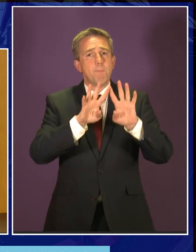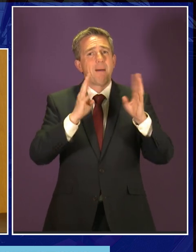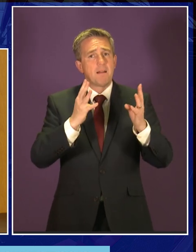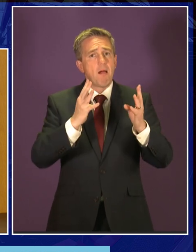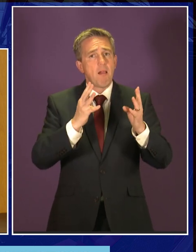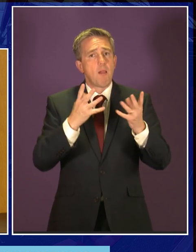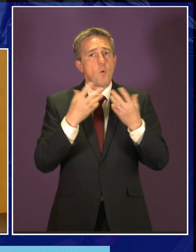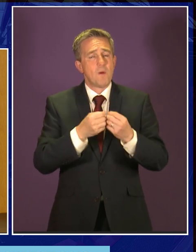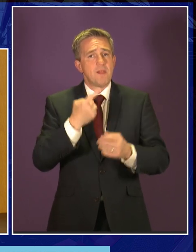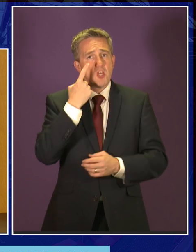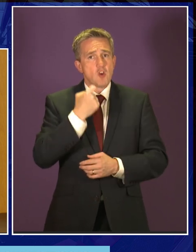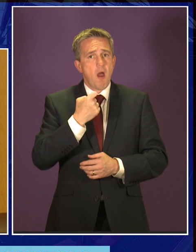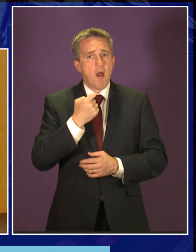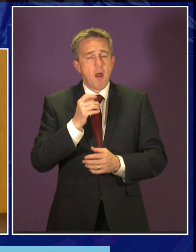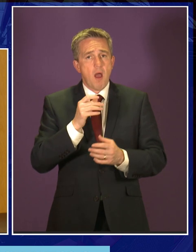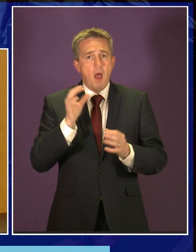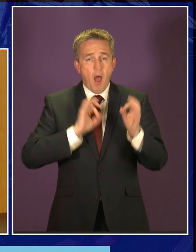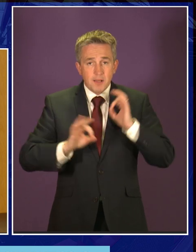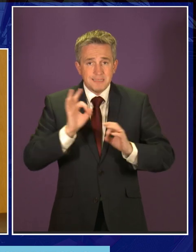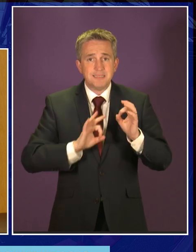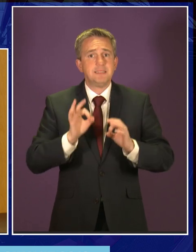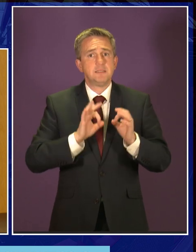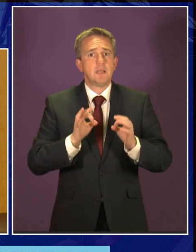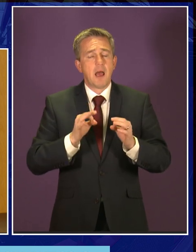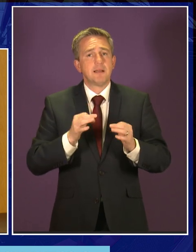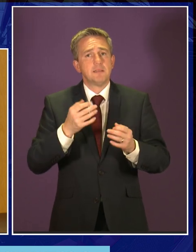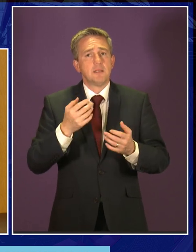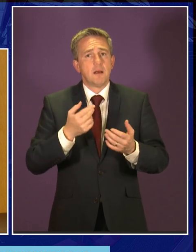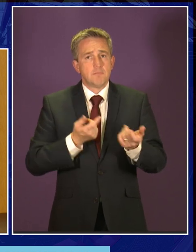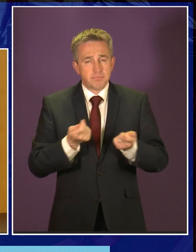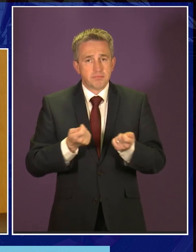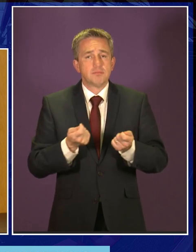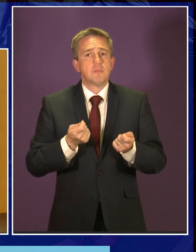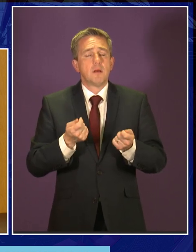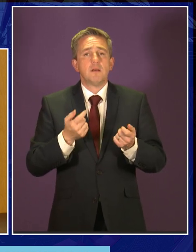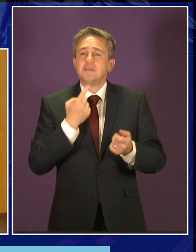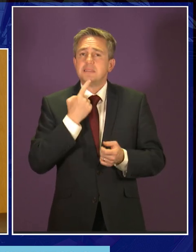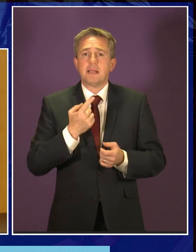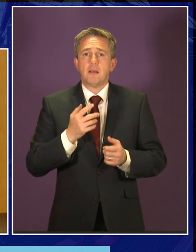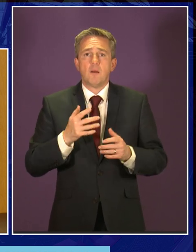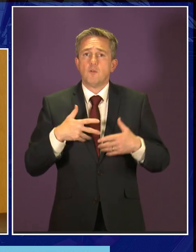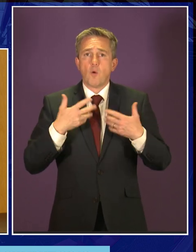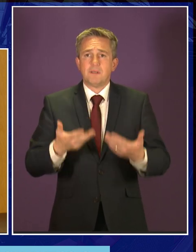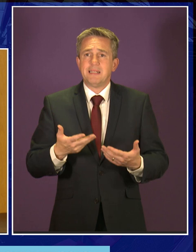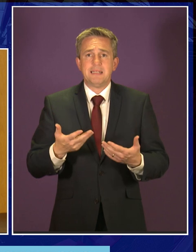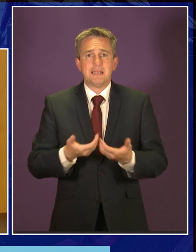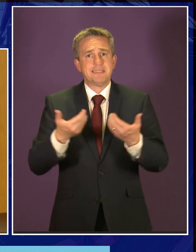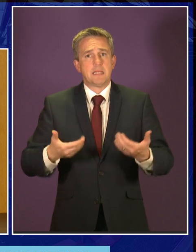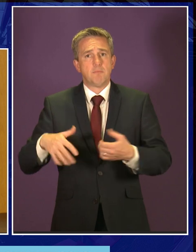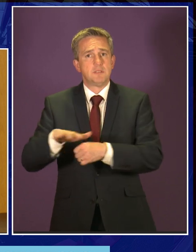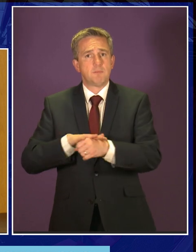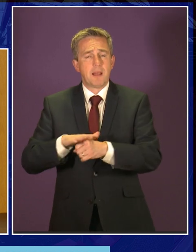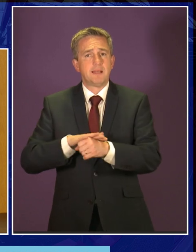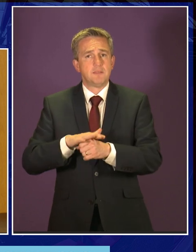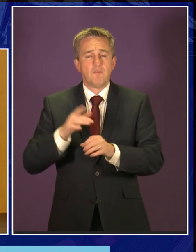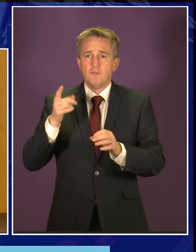up of young artists and game changers, it was suggested that we do not need to create a space where the ideas and values of young people can